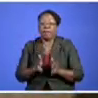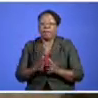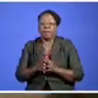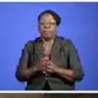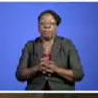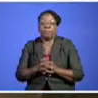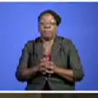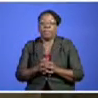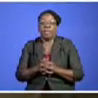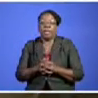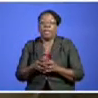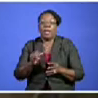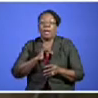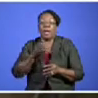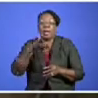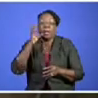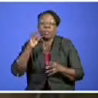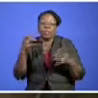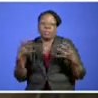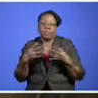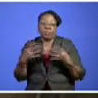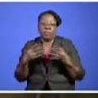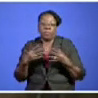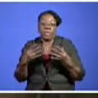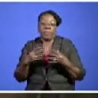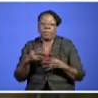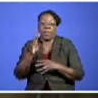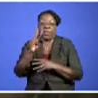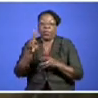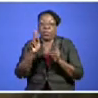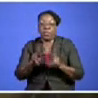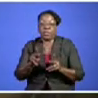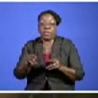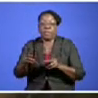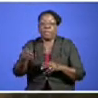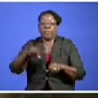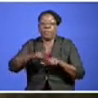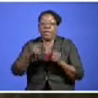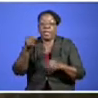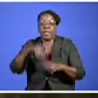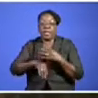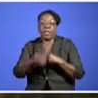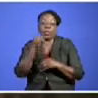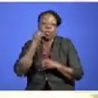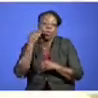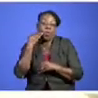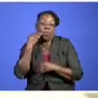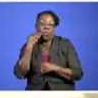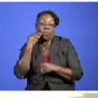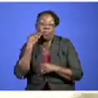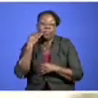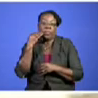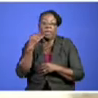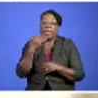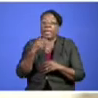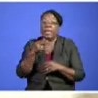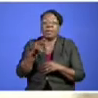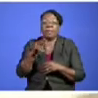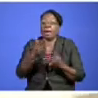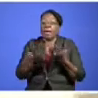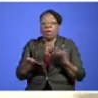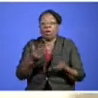I was traumatized by two persons that came in the space of 3 days each,